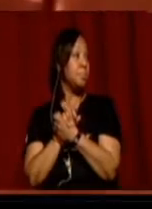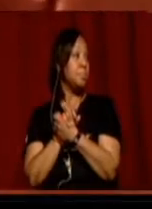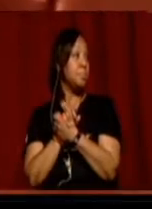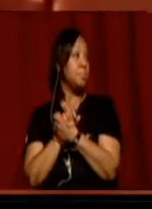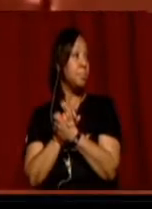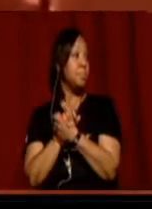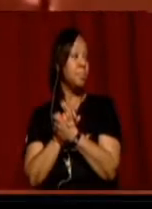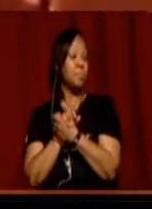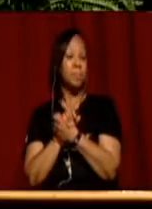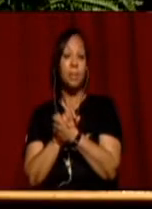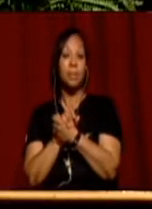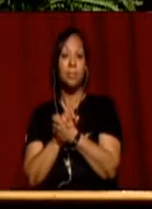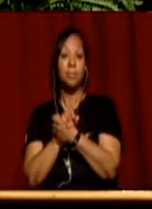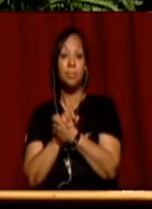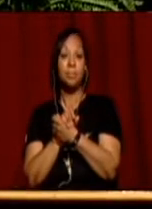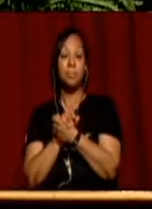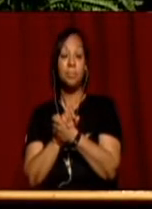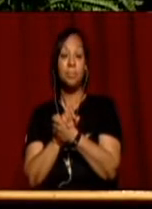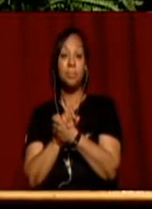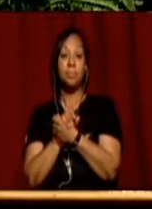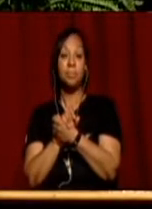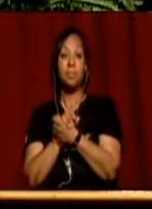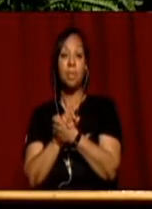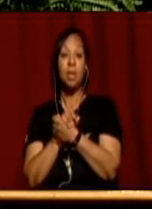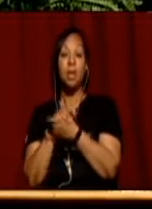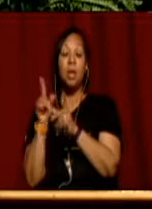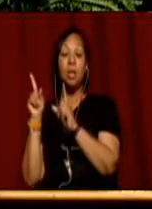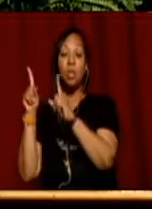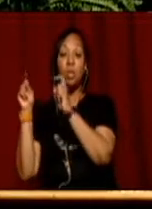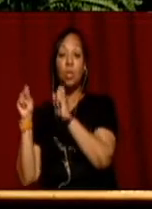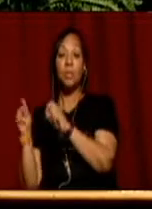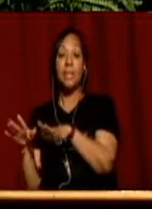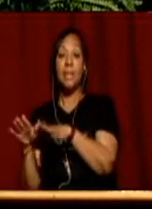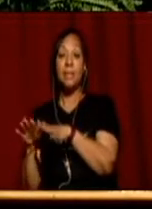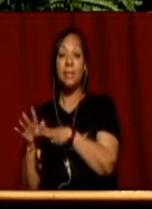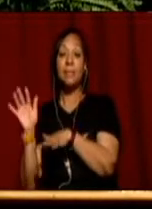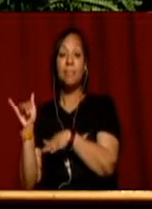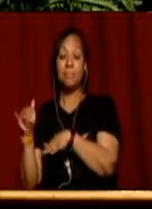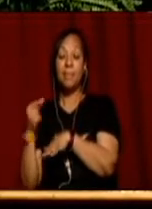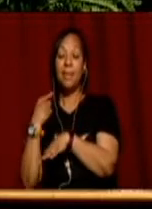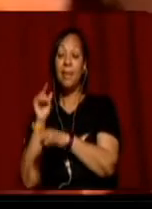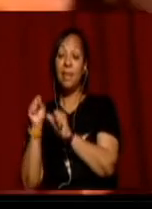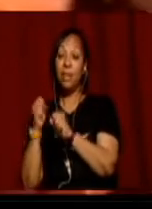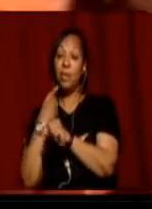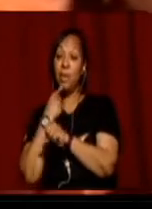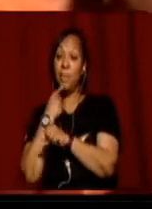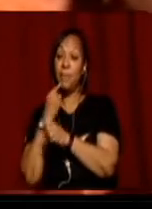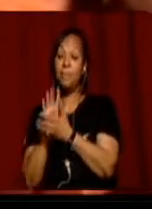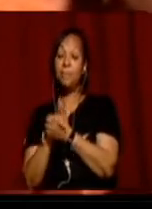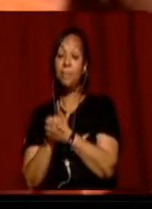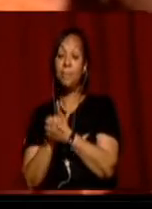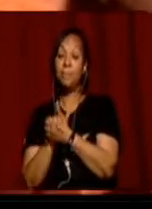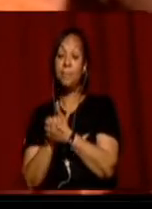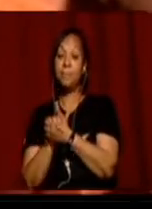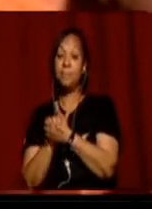Lisa, make sure Dr. Rubin is not. Yes. Oh, So wait. test. Yes, I can. Can you hear me? Yes, Yes, we can thank now.